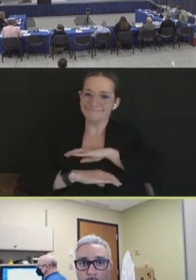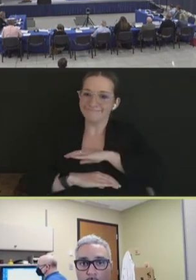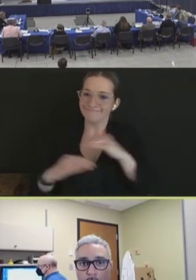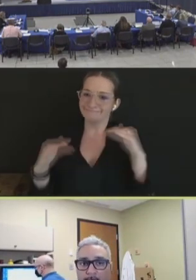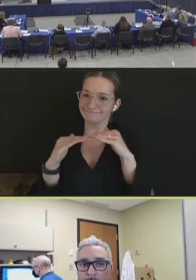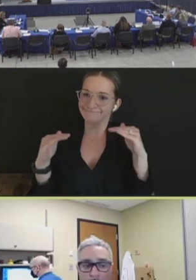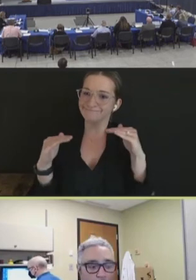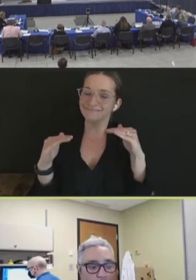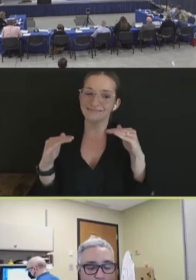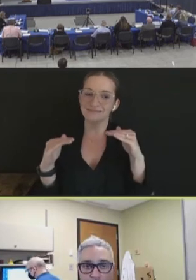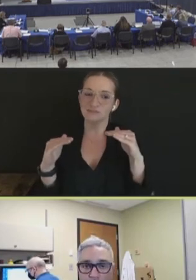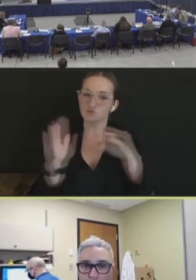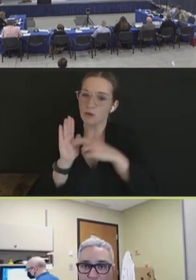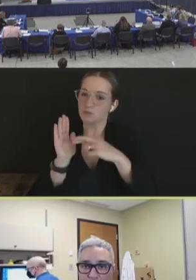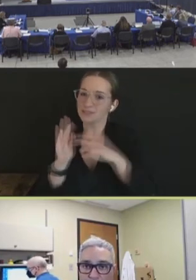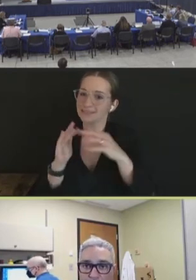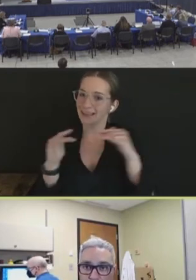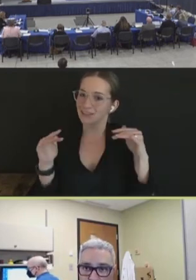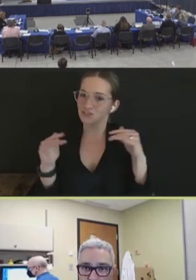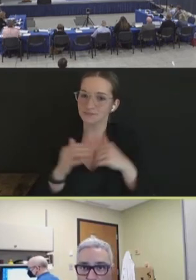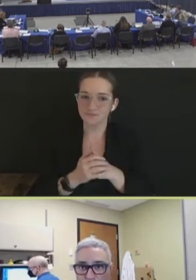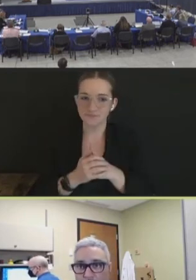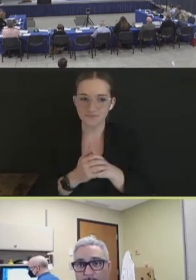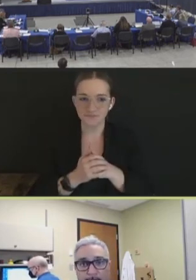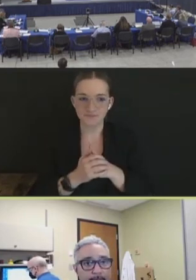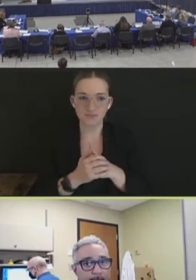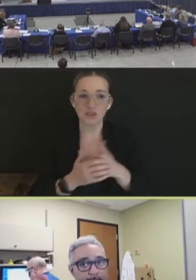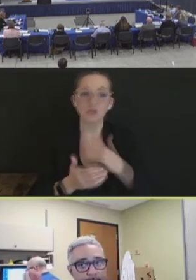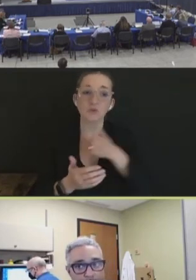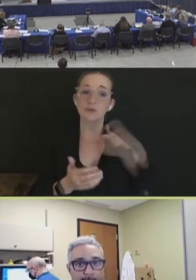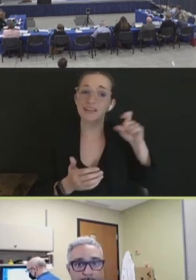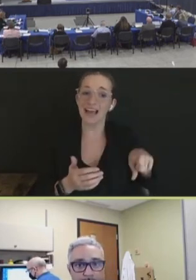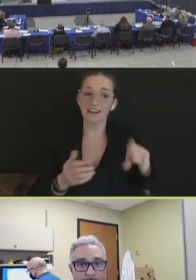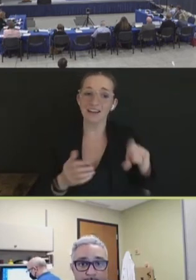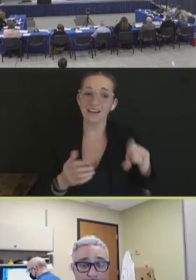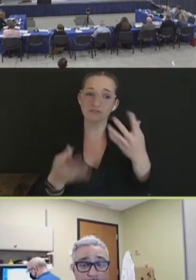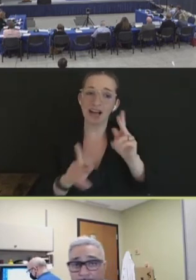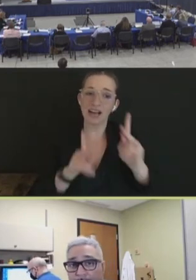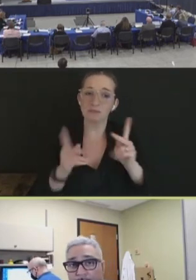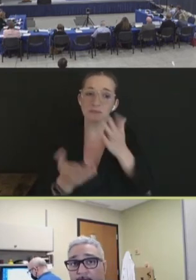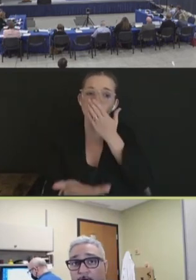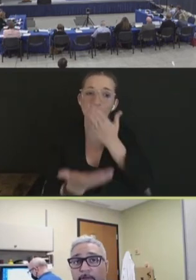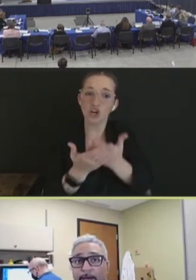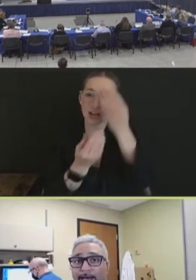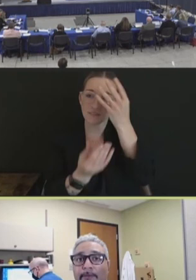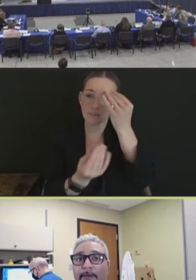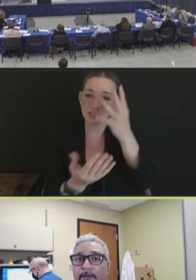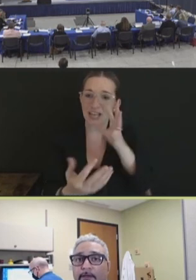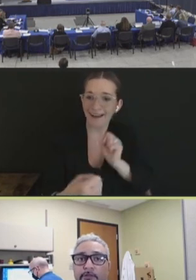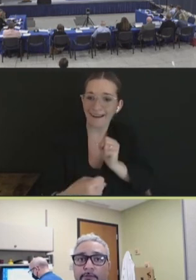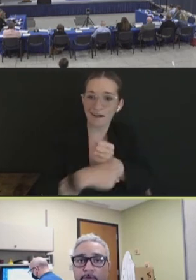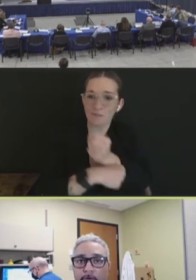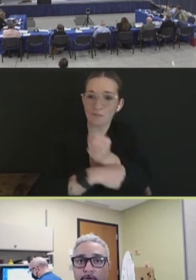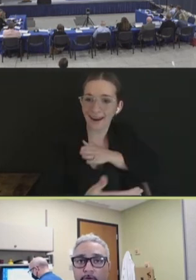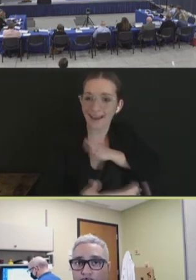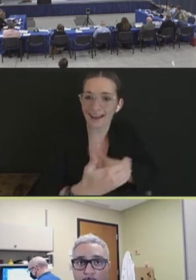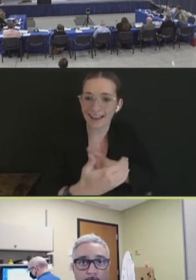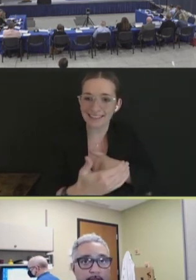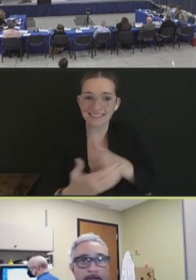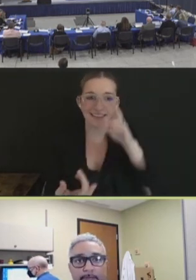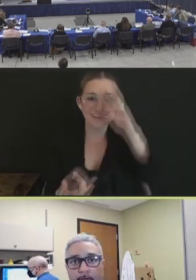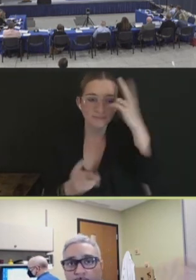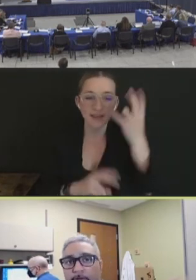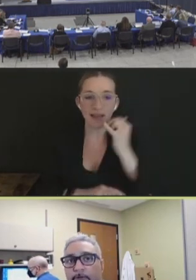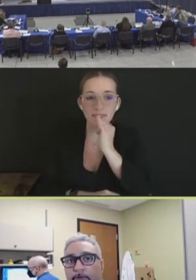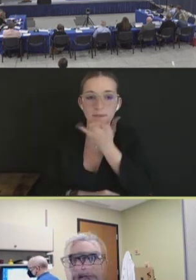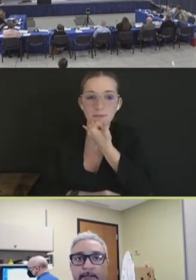So ultimately, we have to try to provide people good information and combat the misinformation out there. And that starts by not making assumptions about who people are. Just